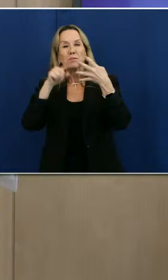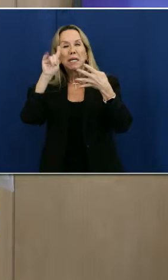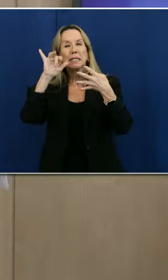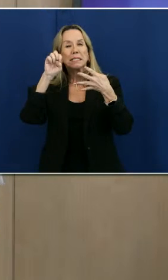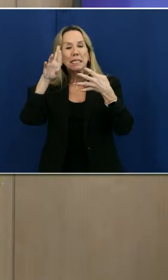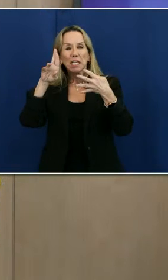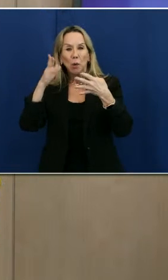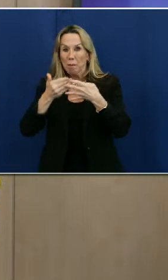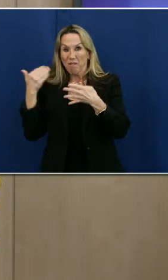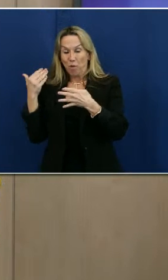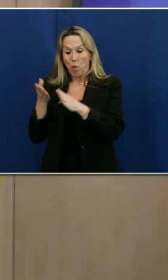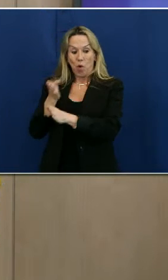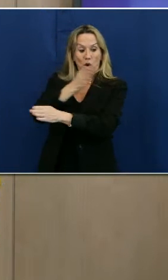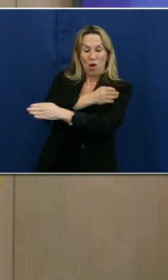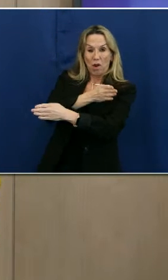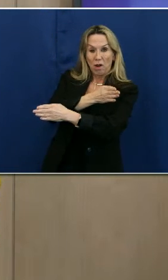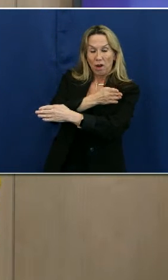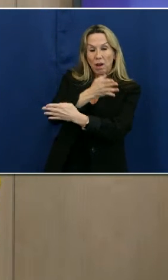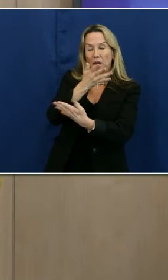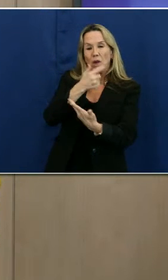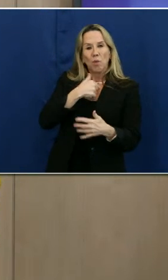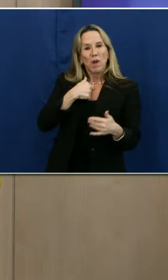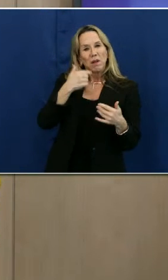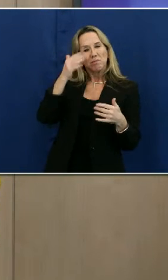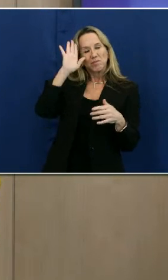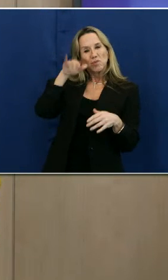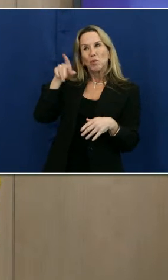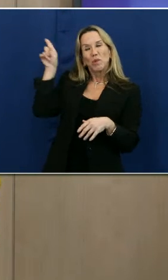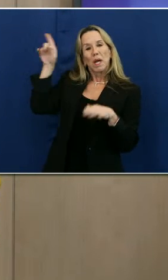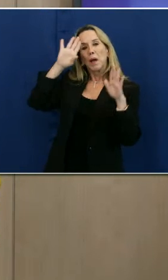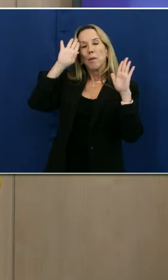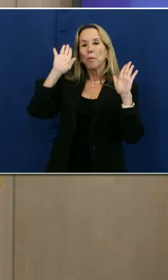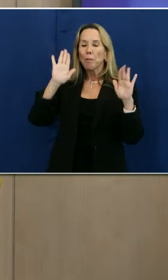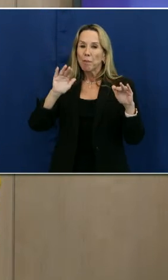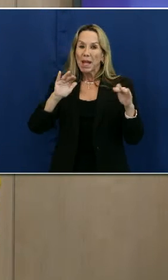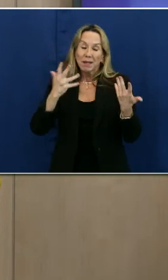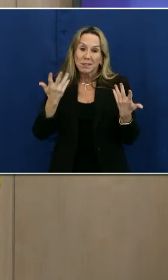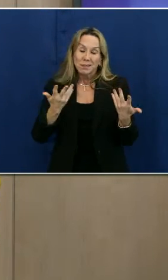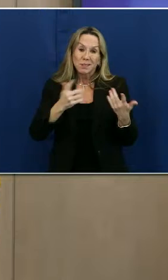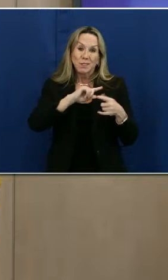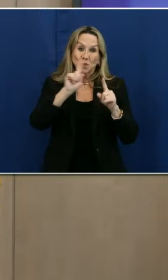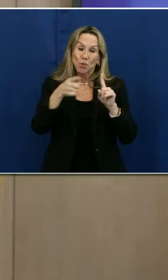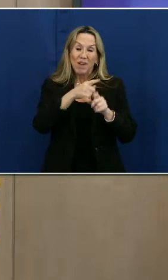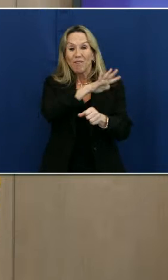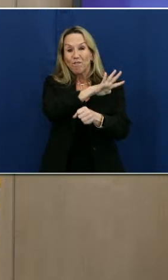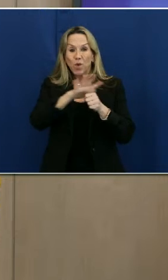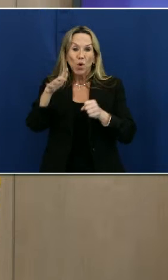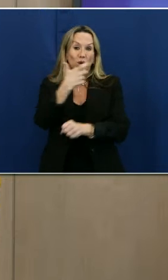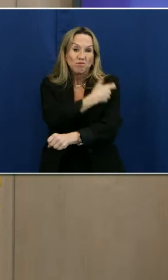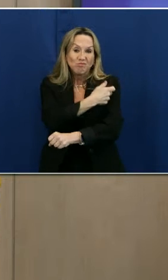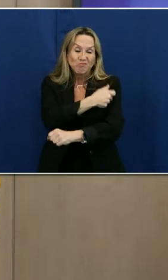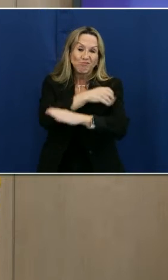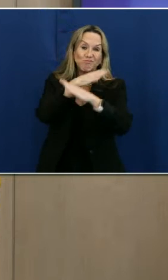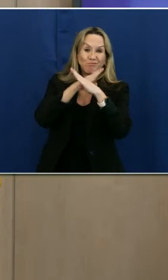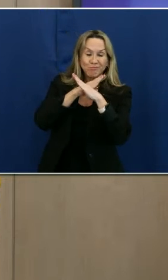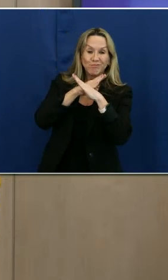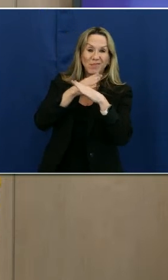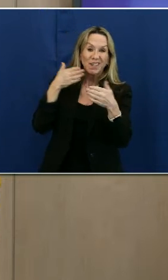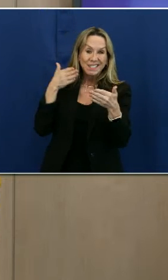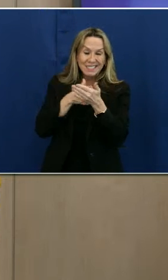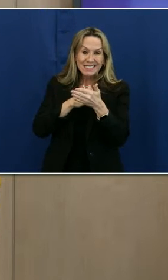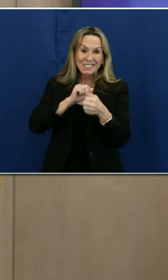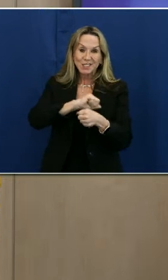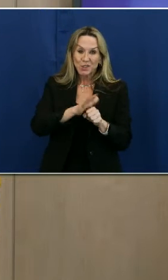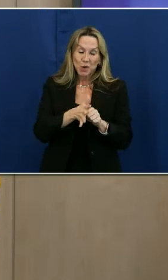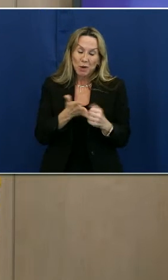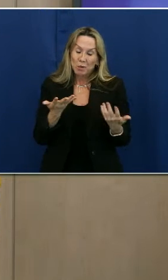the expectation is that would occur when we achieved herd immunity. But in the